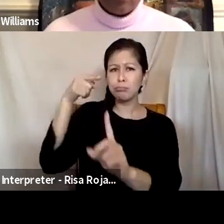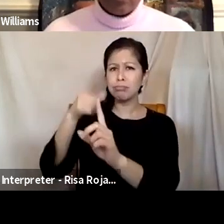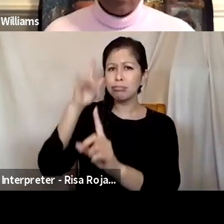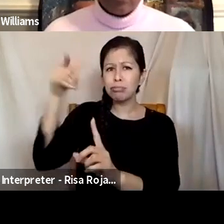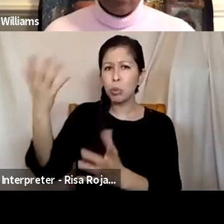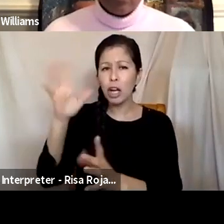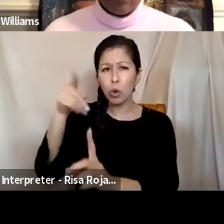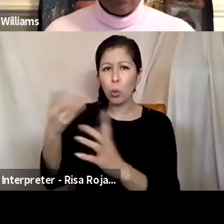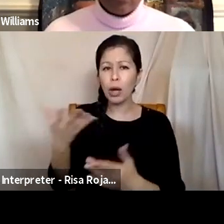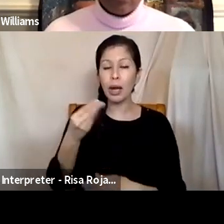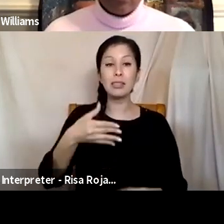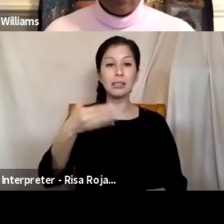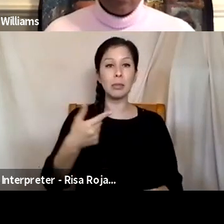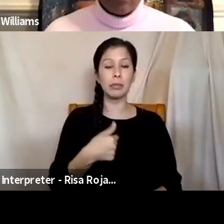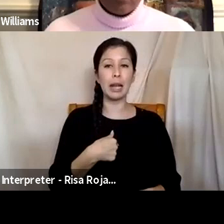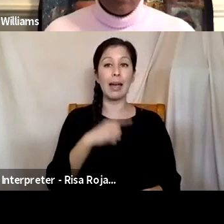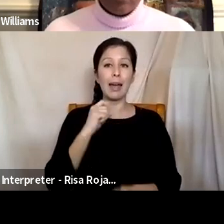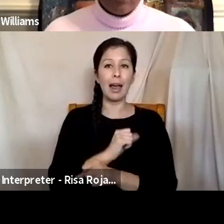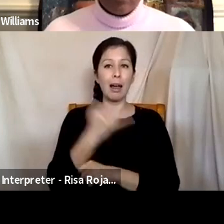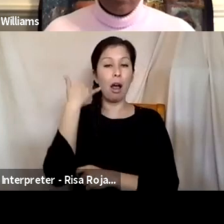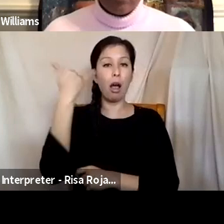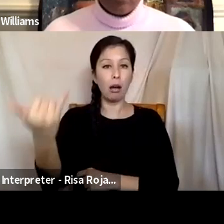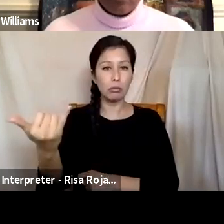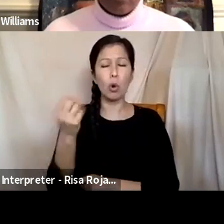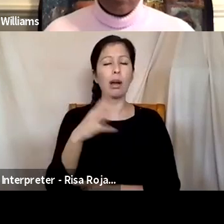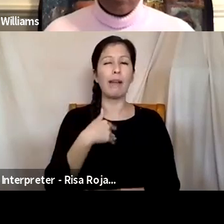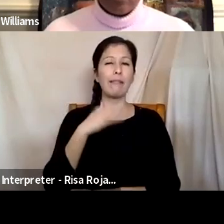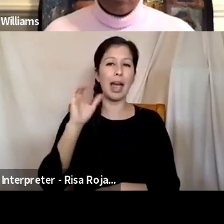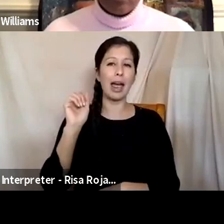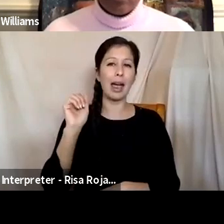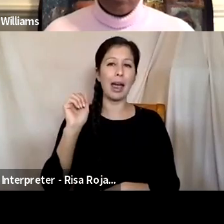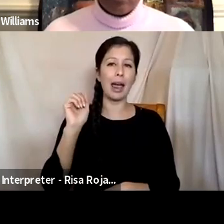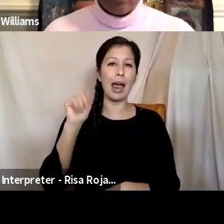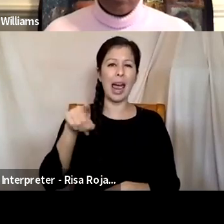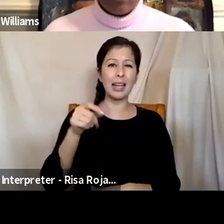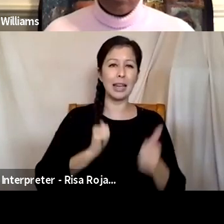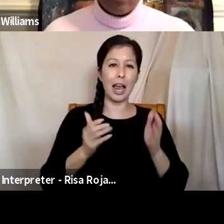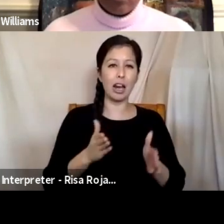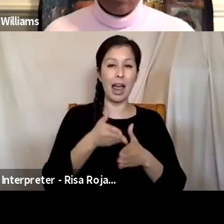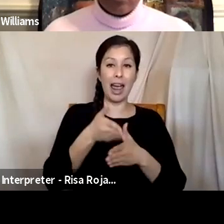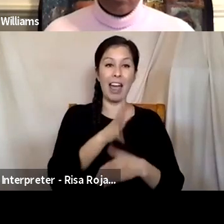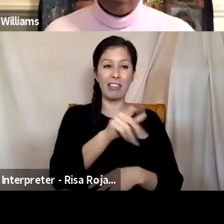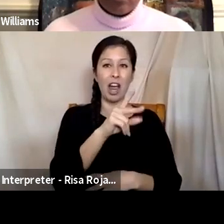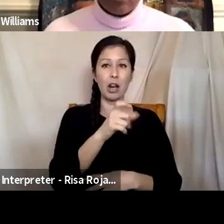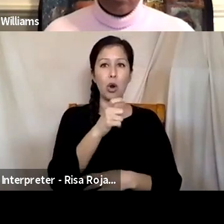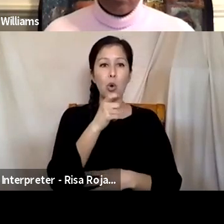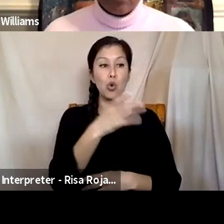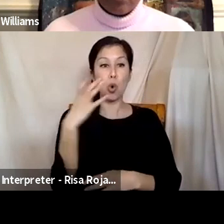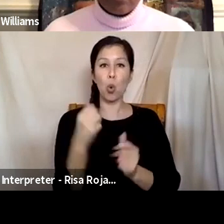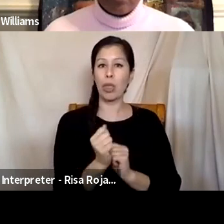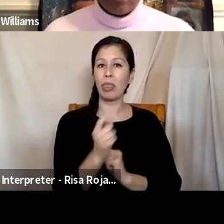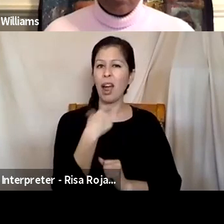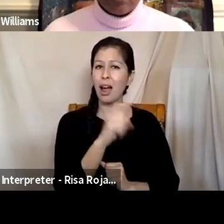And sometimes I've actually I've asked the young actors after their audition, who did they coach